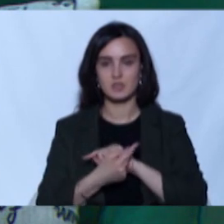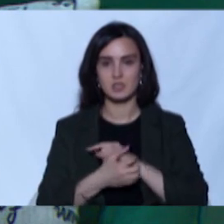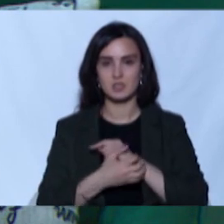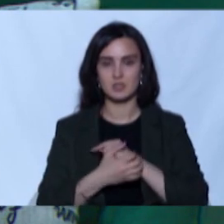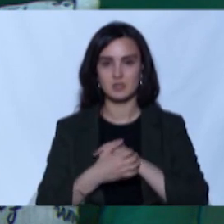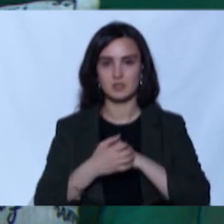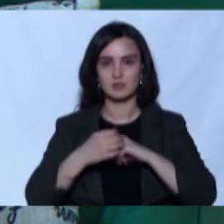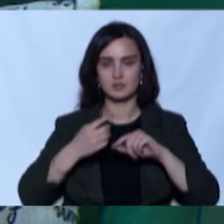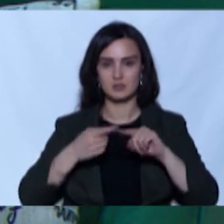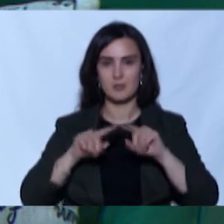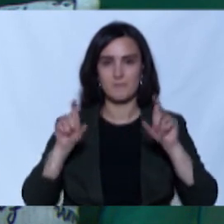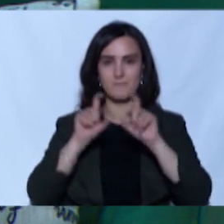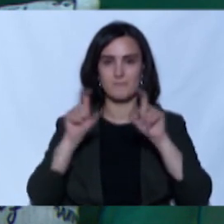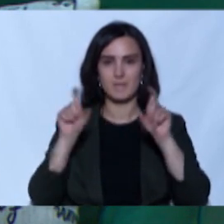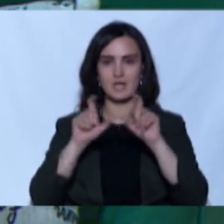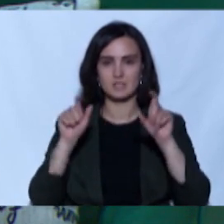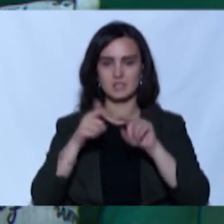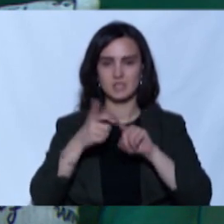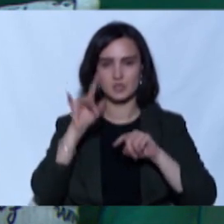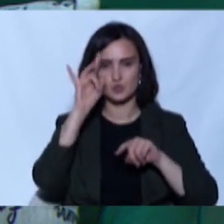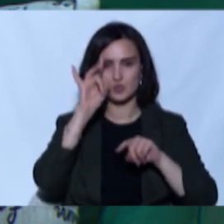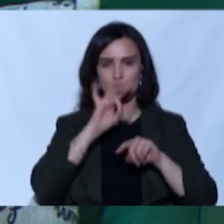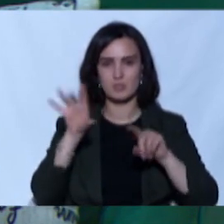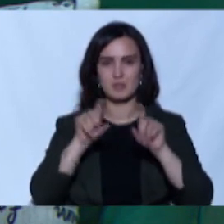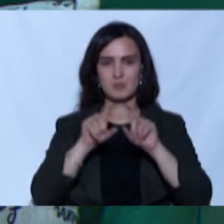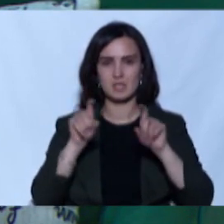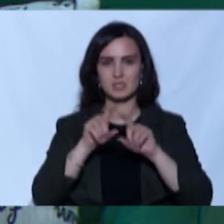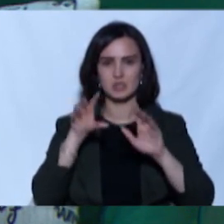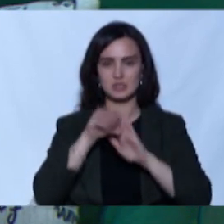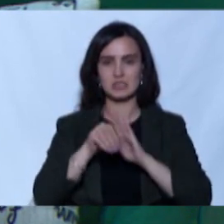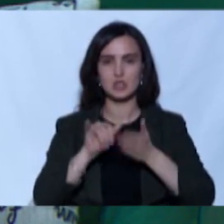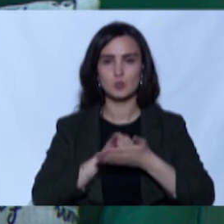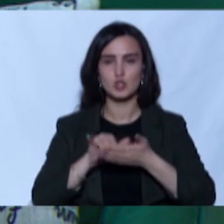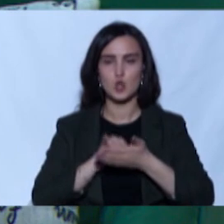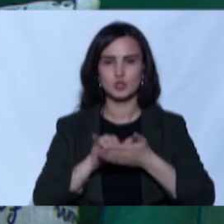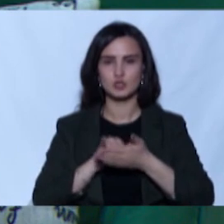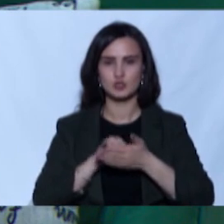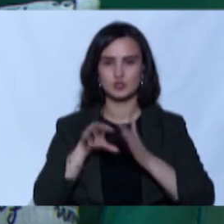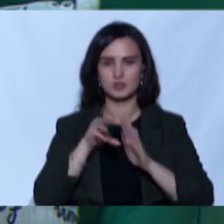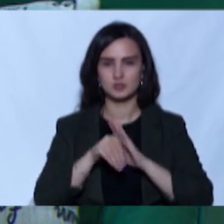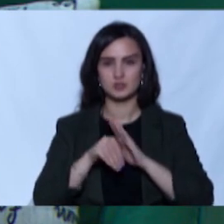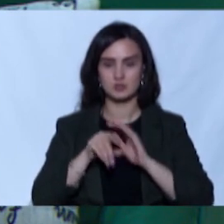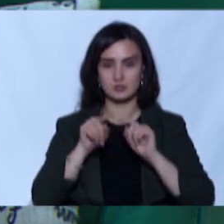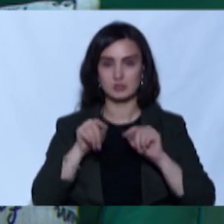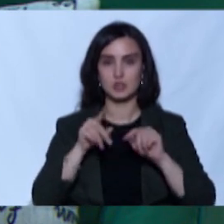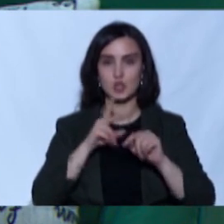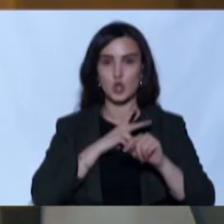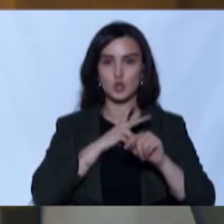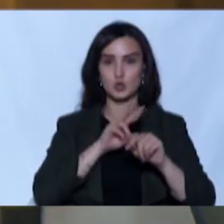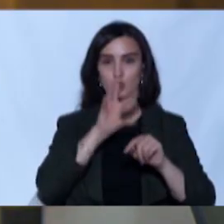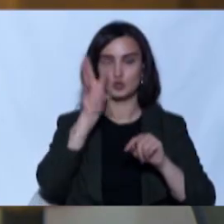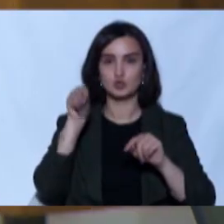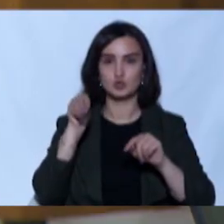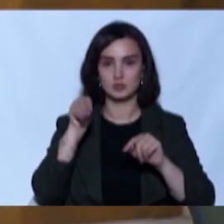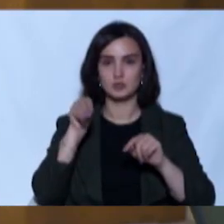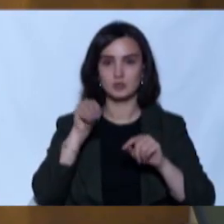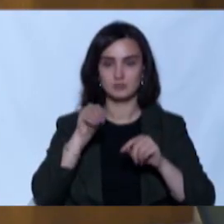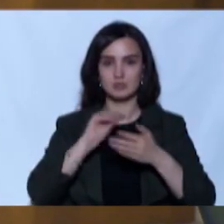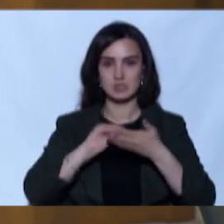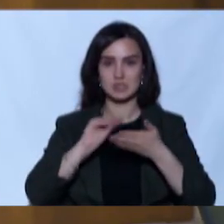the Lippincott's magazine, which is a very famous magazine in New York. And the editor happened to be in London. And the editor actually